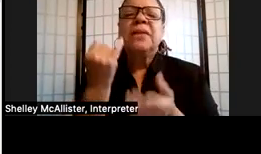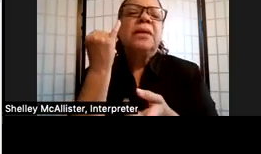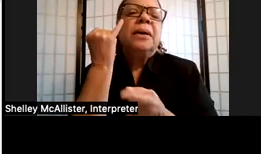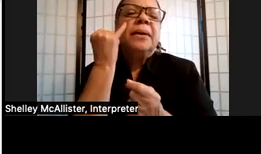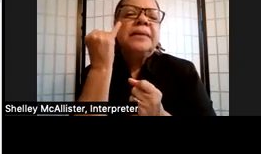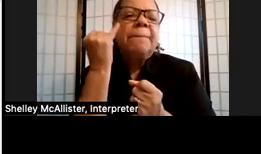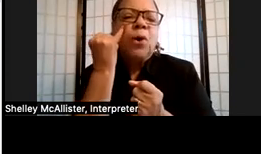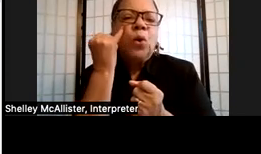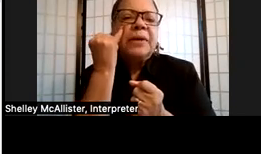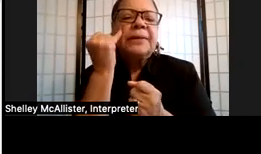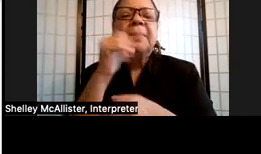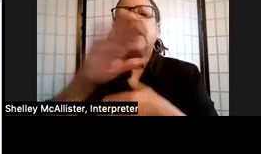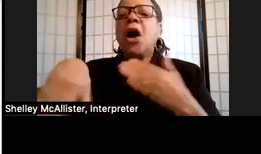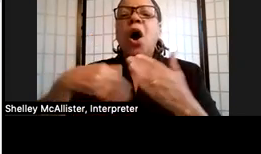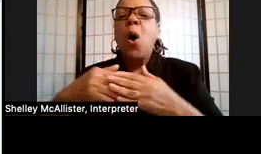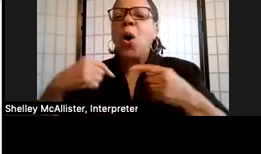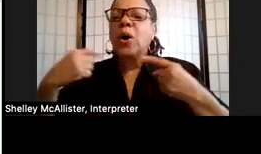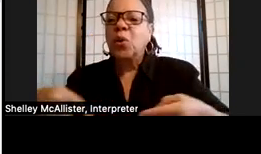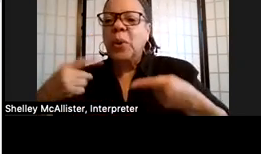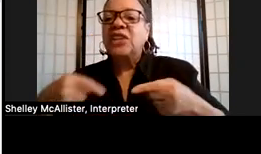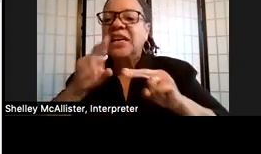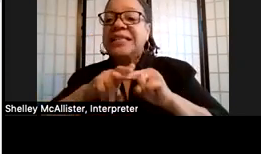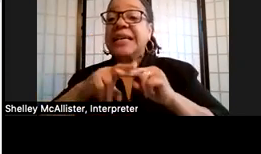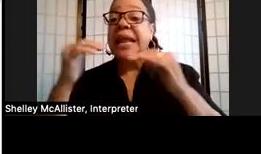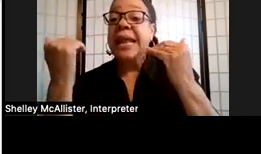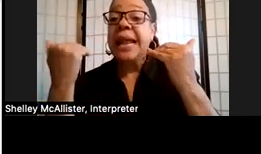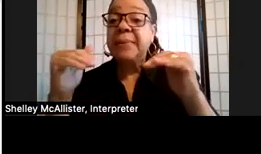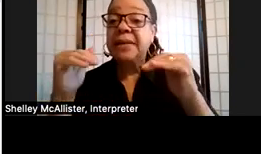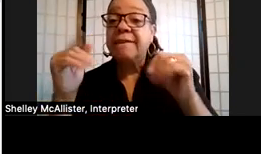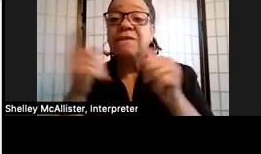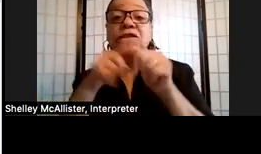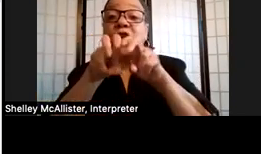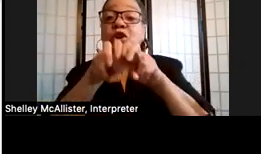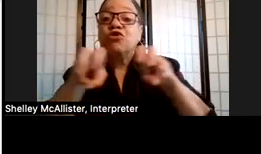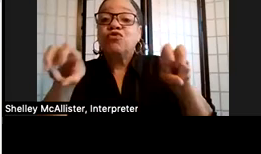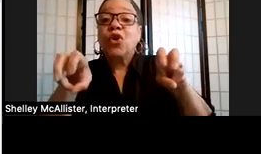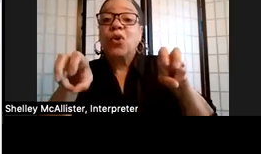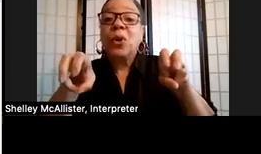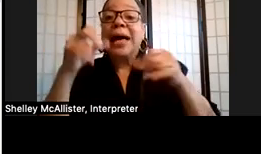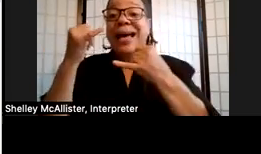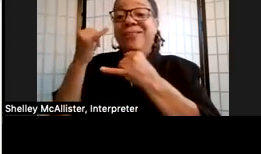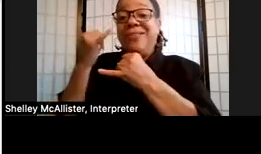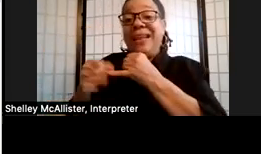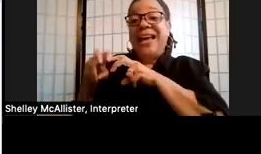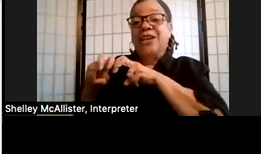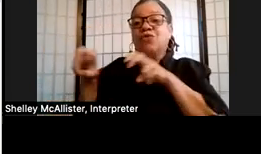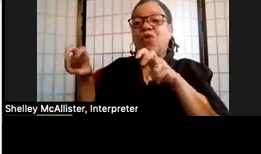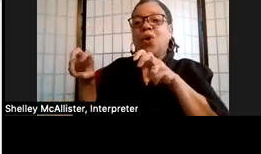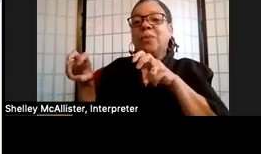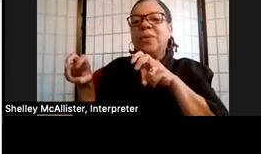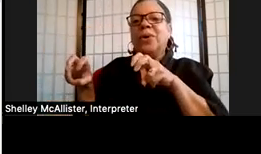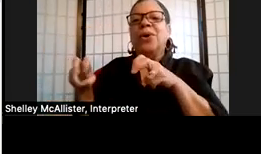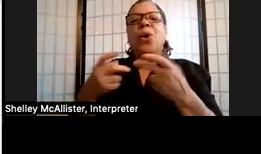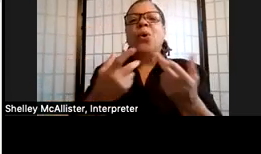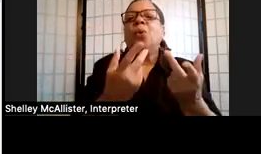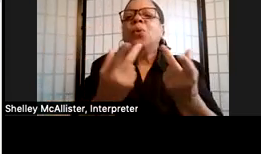all the current wheelchair seating is limited to the first row and the last row of the theater? The theater